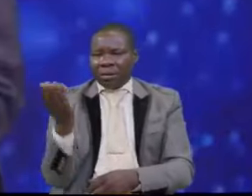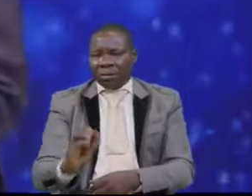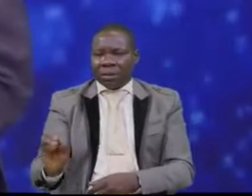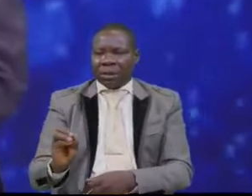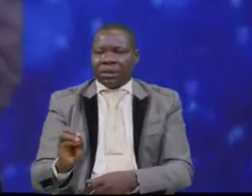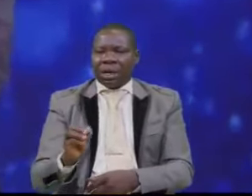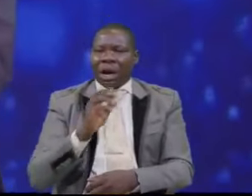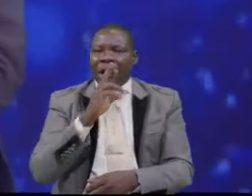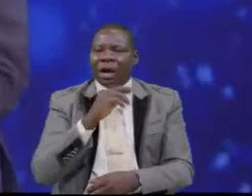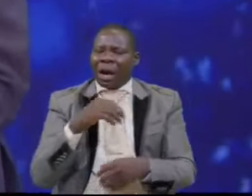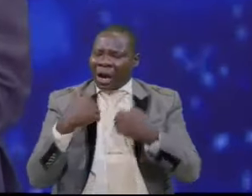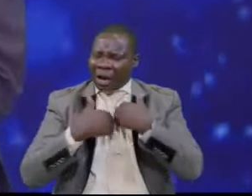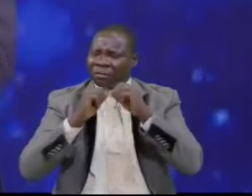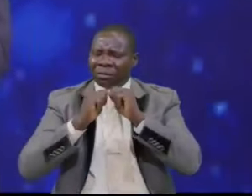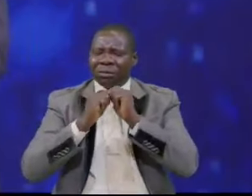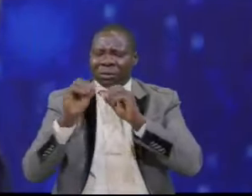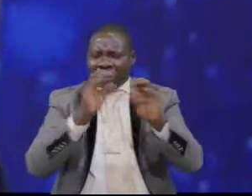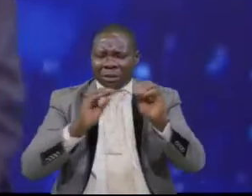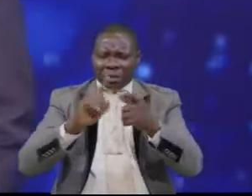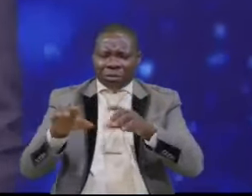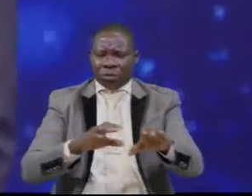no job. And she took